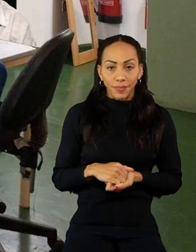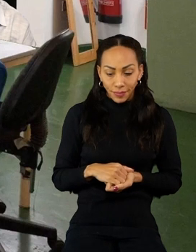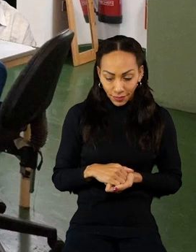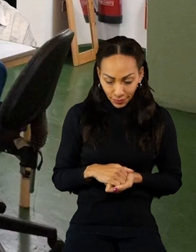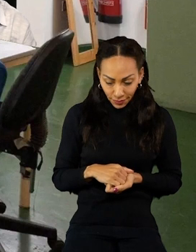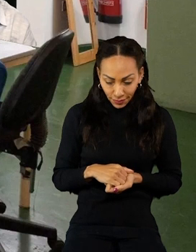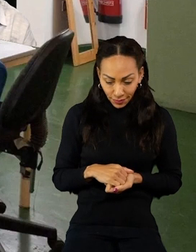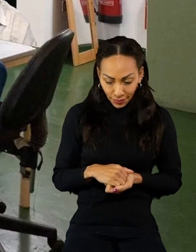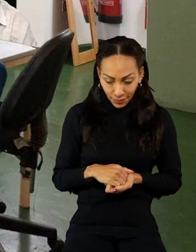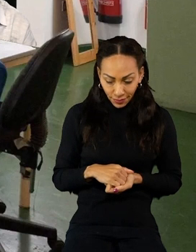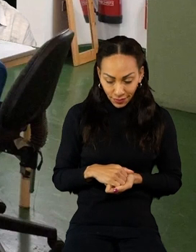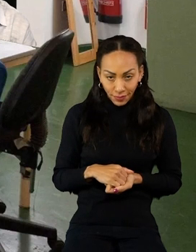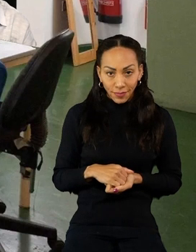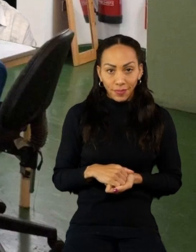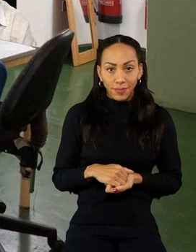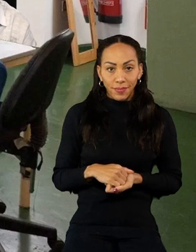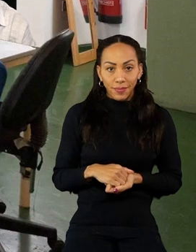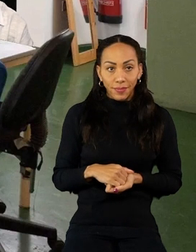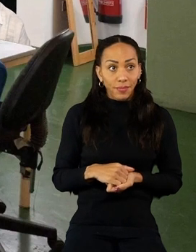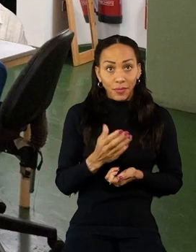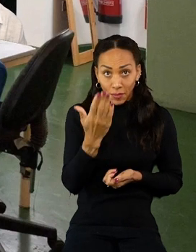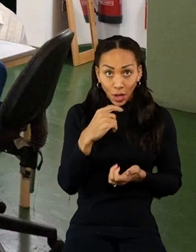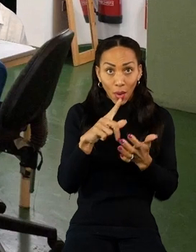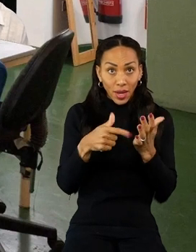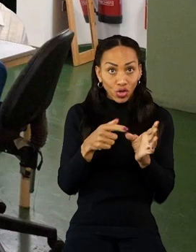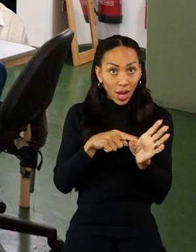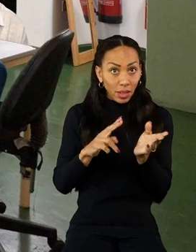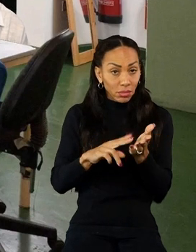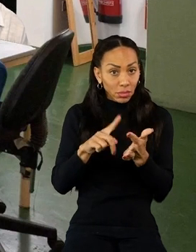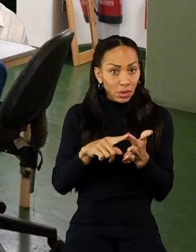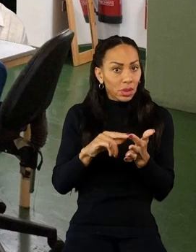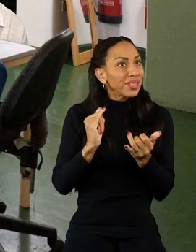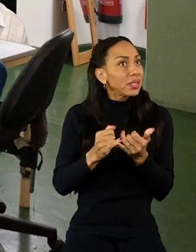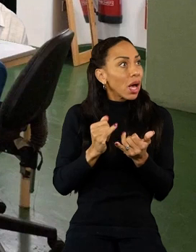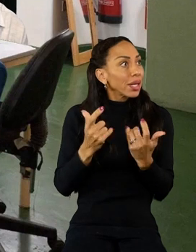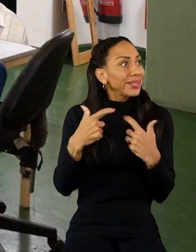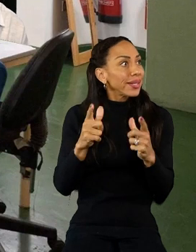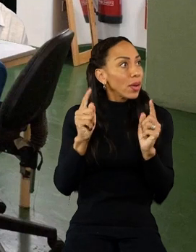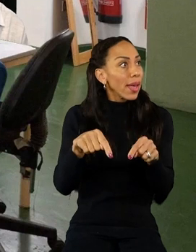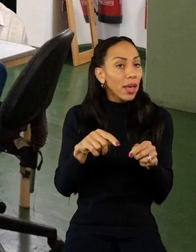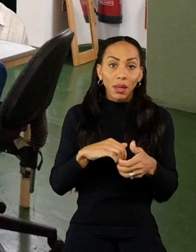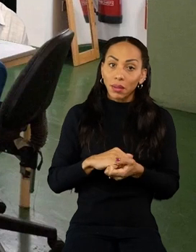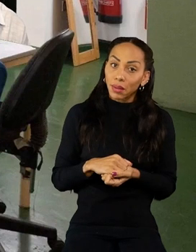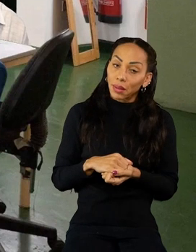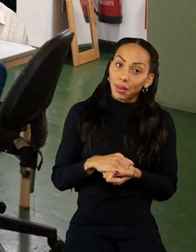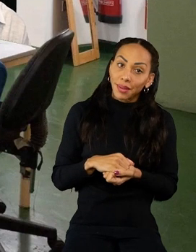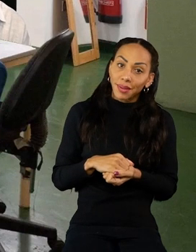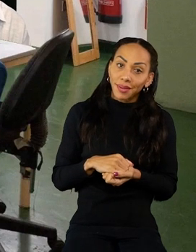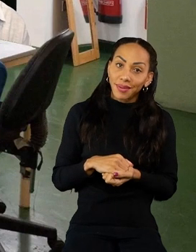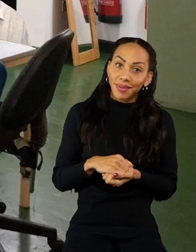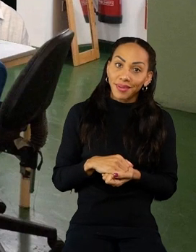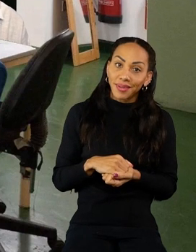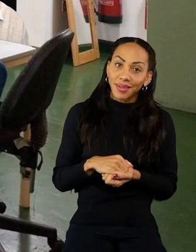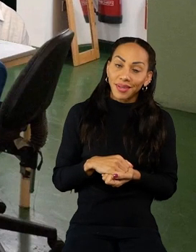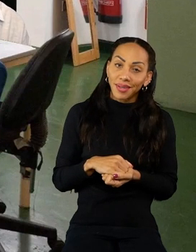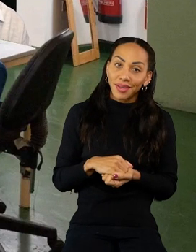There's a question from Saga in the chat. Please go ahead, Jayne. I don't know, is